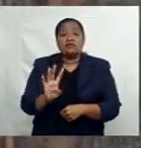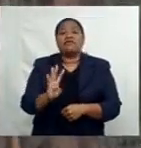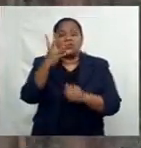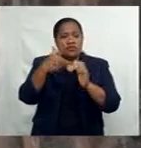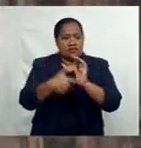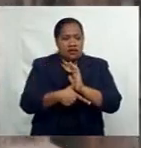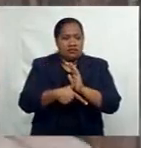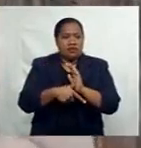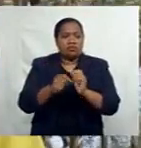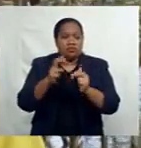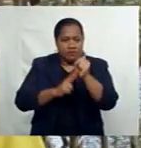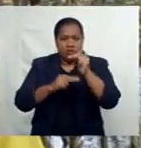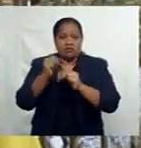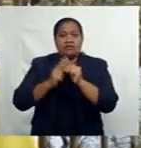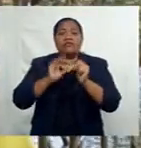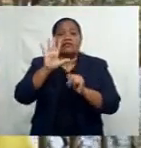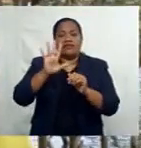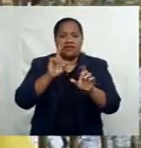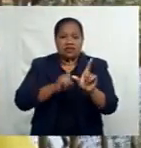of 5 years.